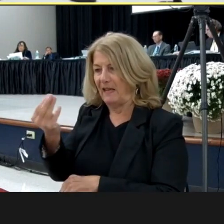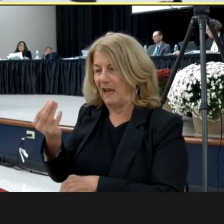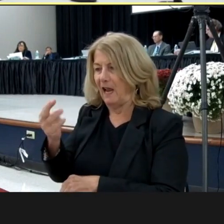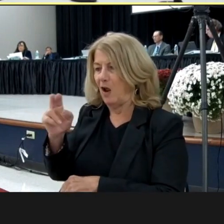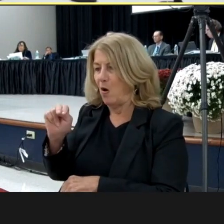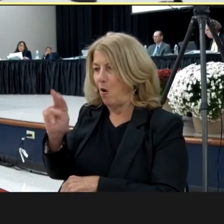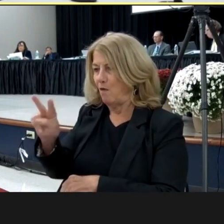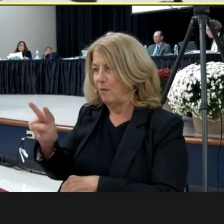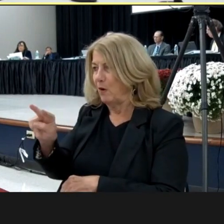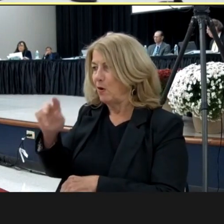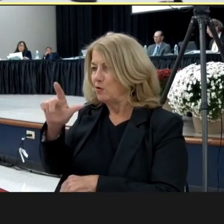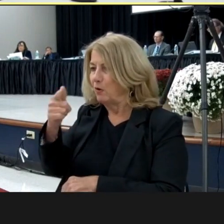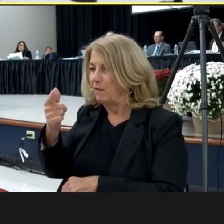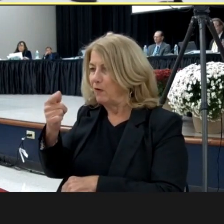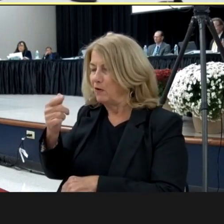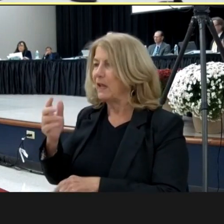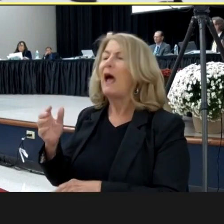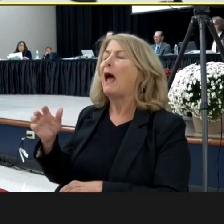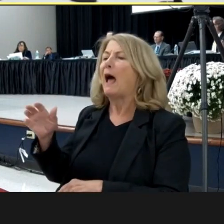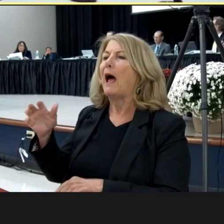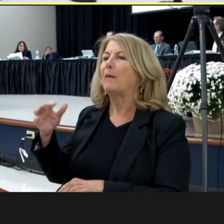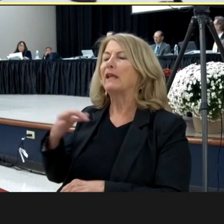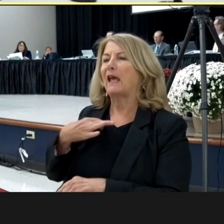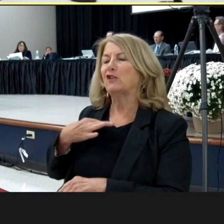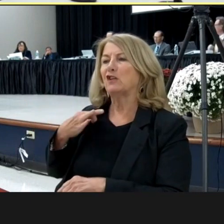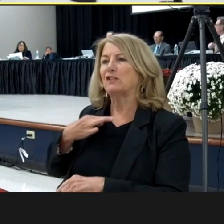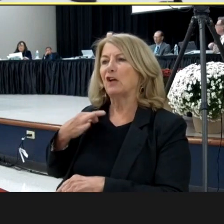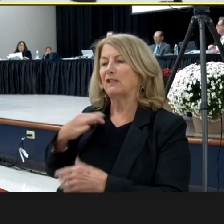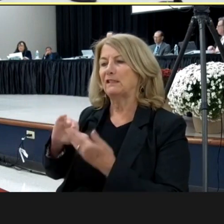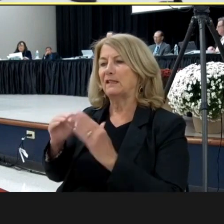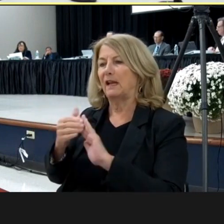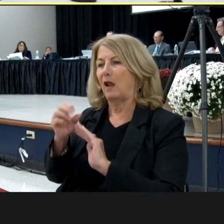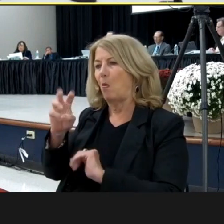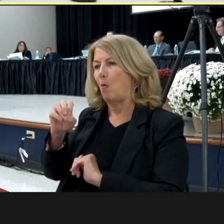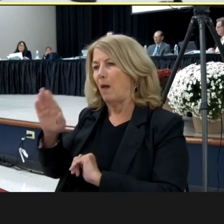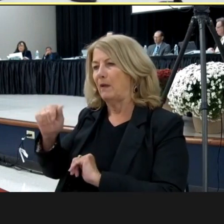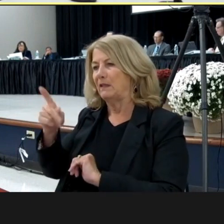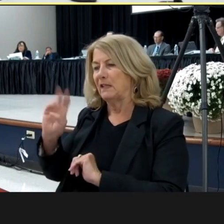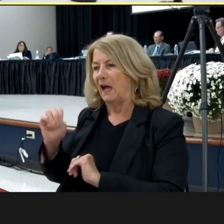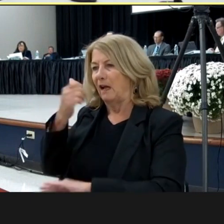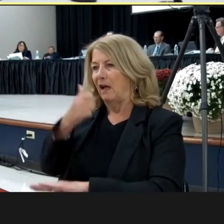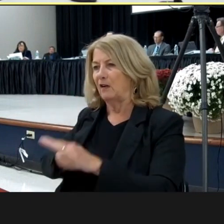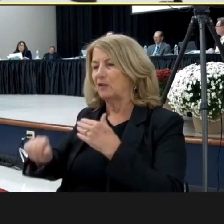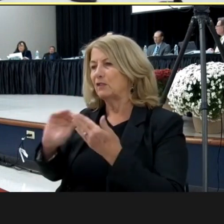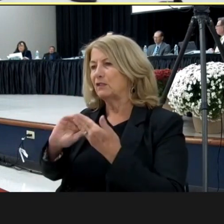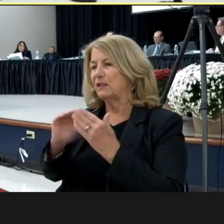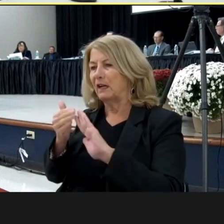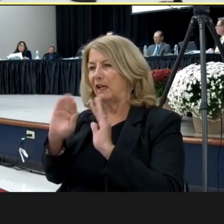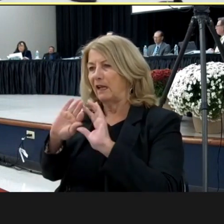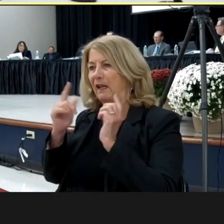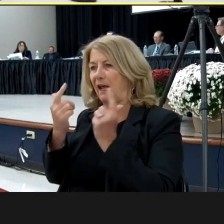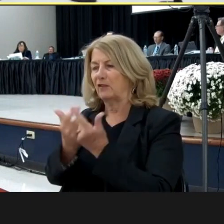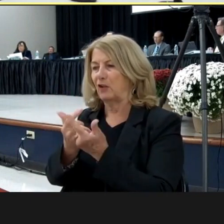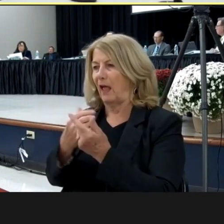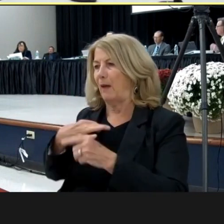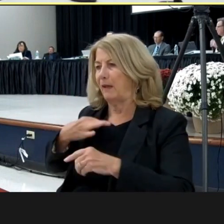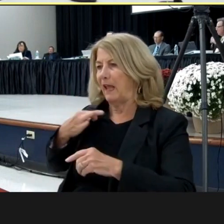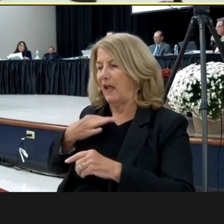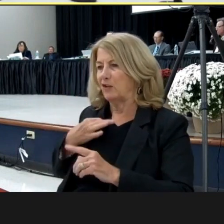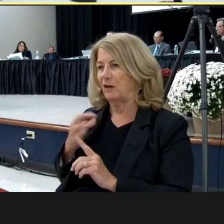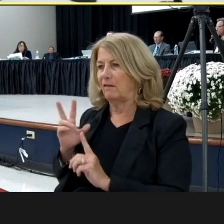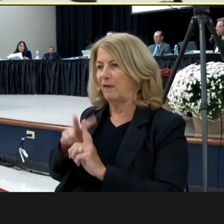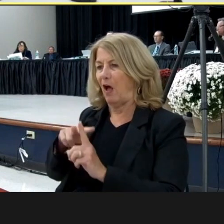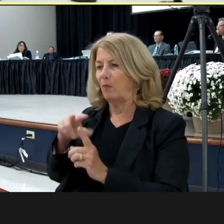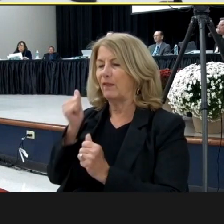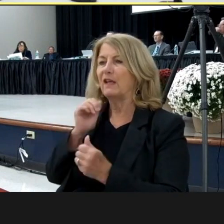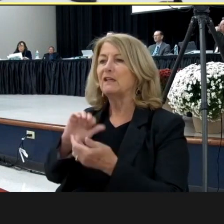The applications will be located on the city's website under the city council page. Applications are to be filed with the city secretary's